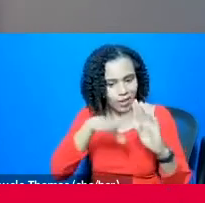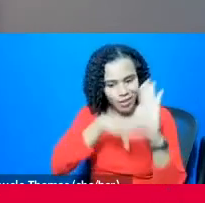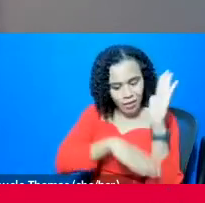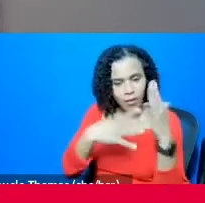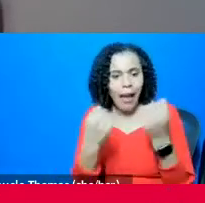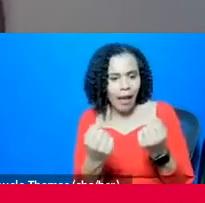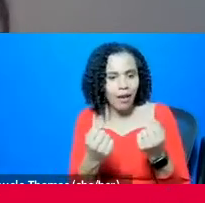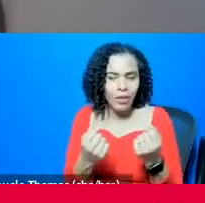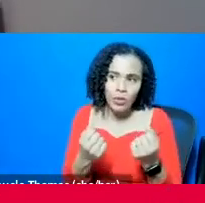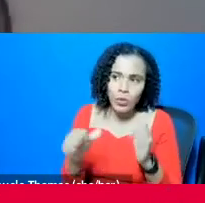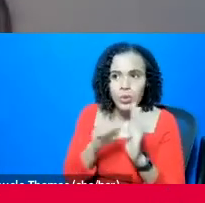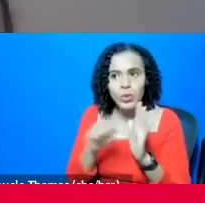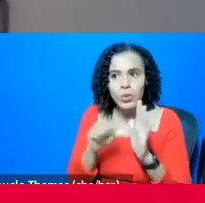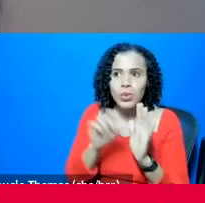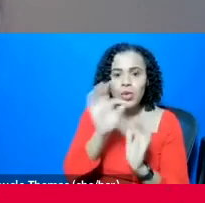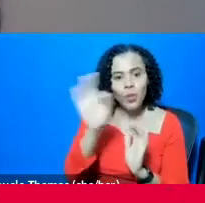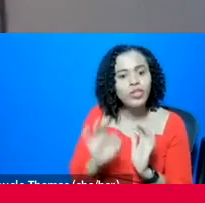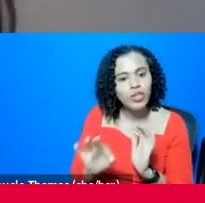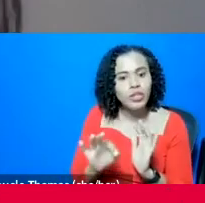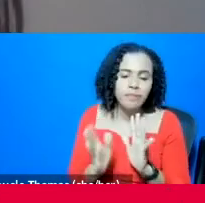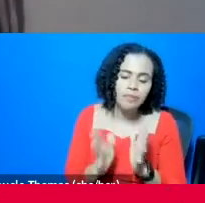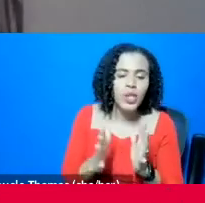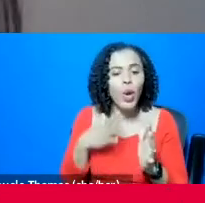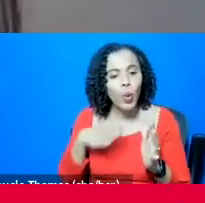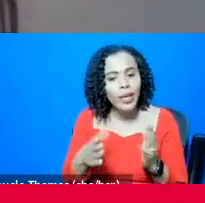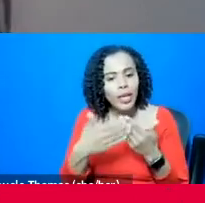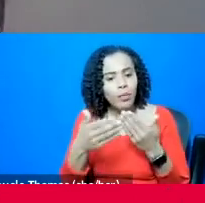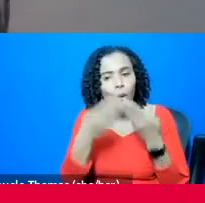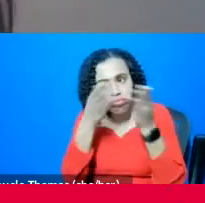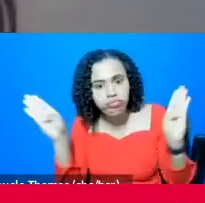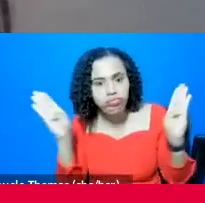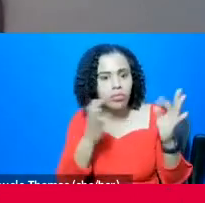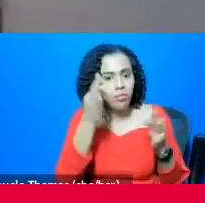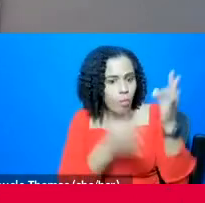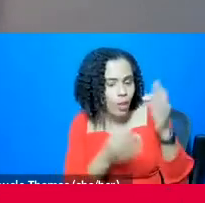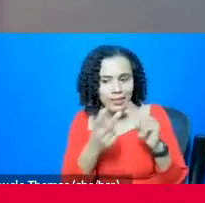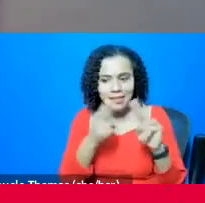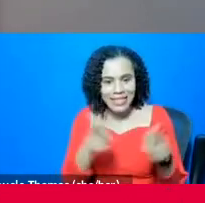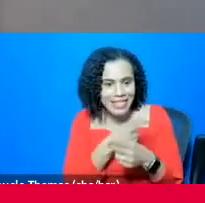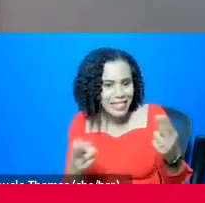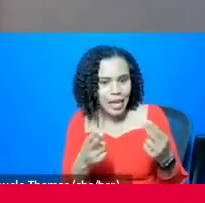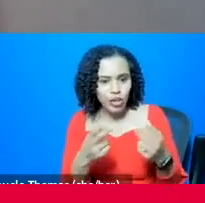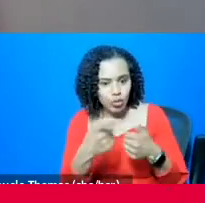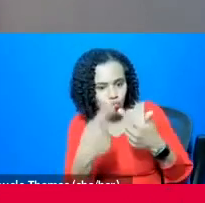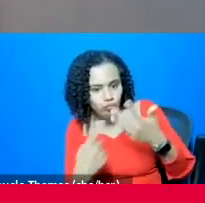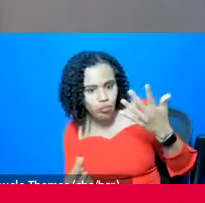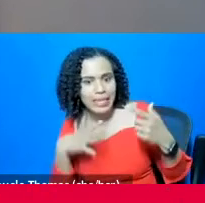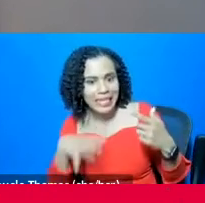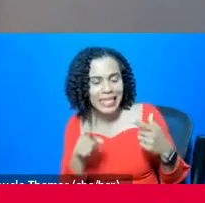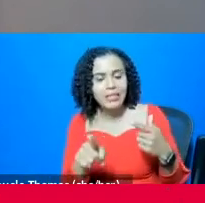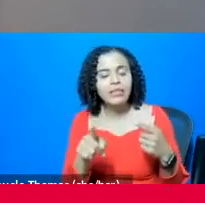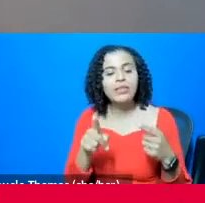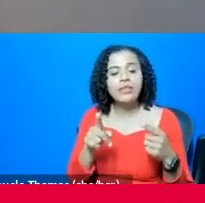analysis of the world around us, including politics and international affairs. However, I think that's limiting